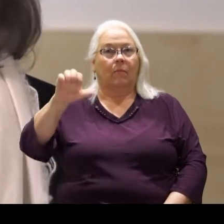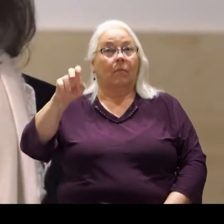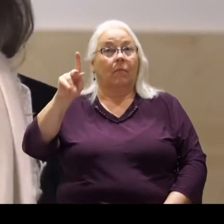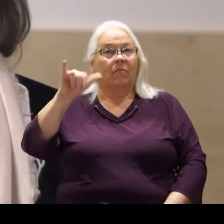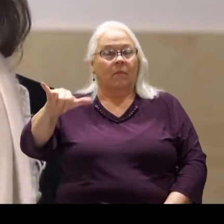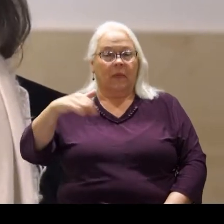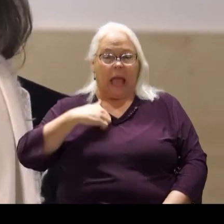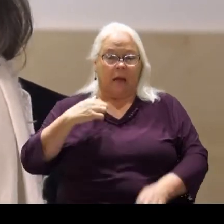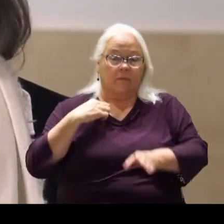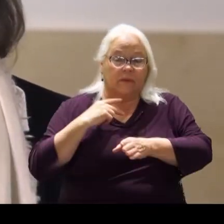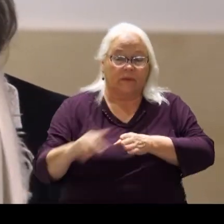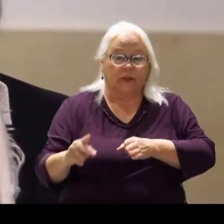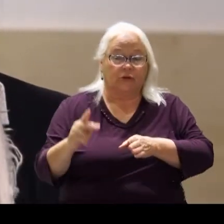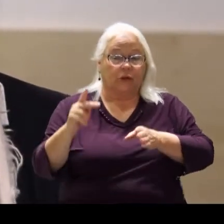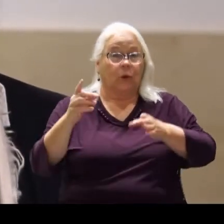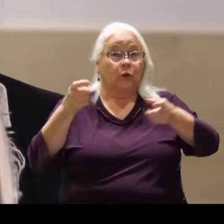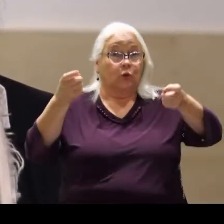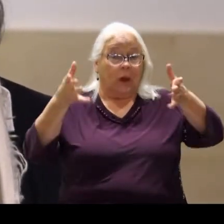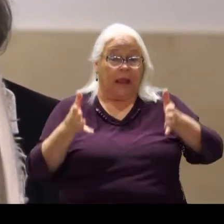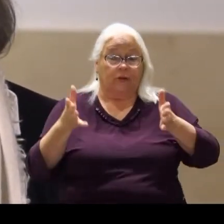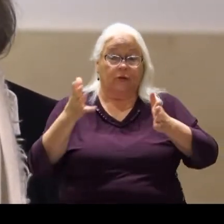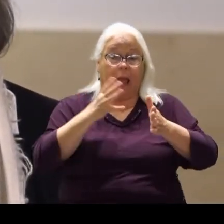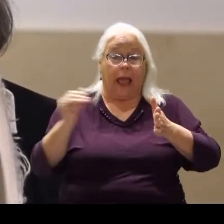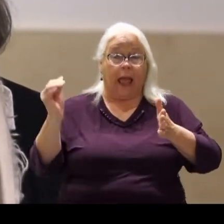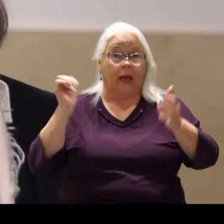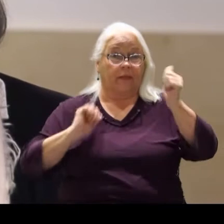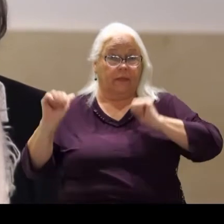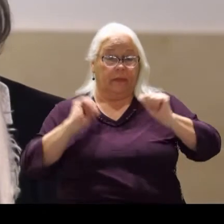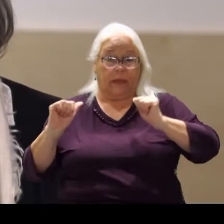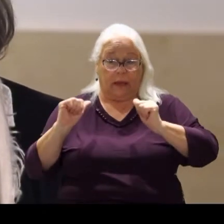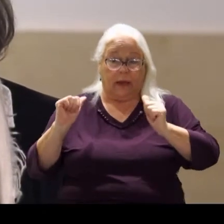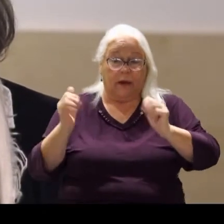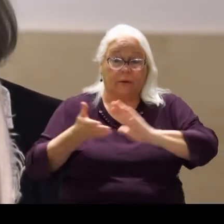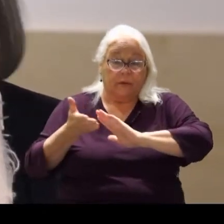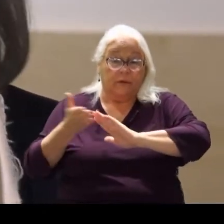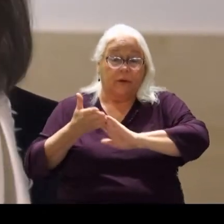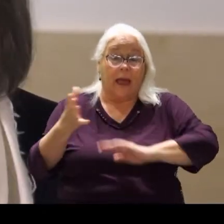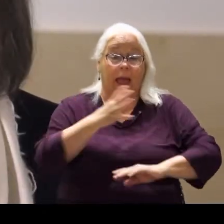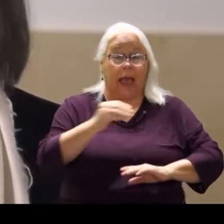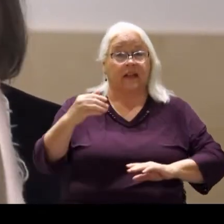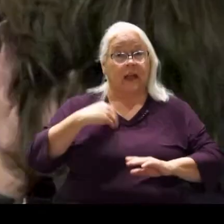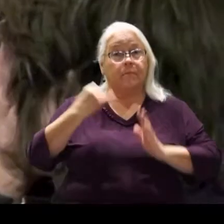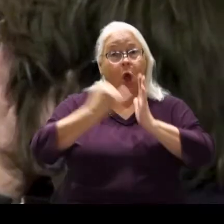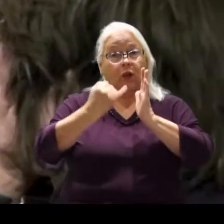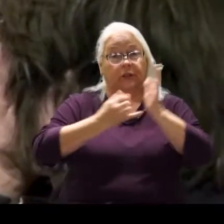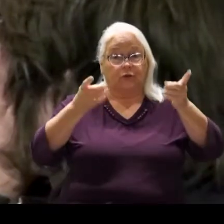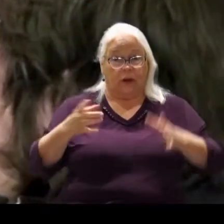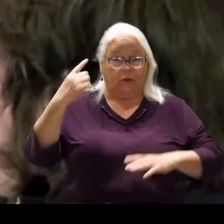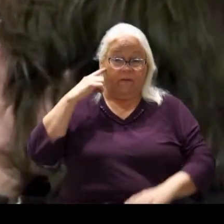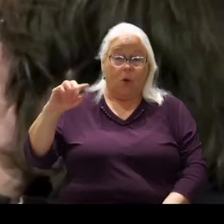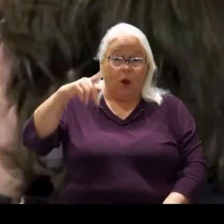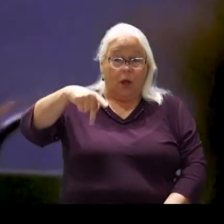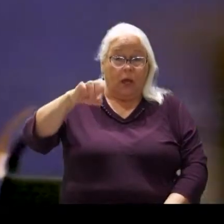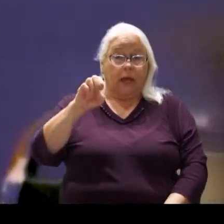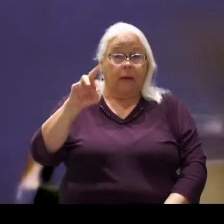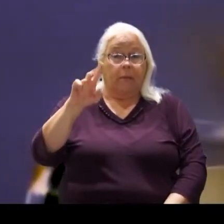Kingston-based professional theater director and administrator, and I'm the artistic director of Peerless Productions. 20 years ago,